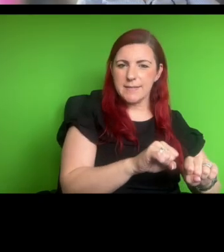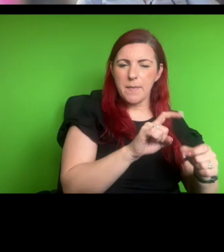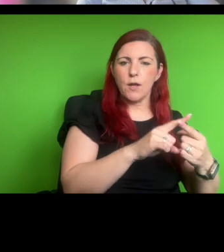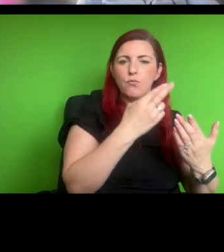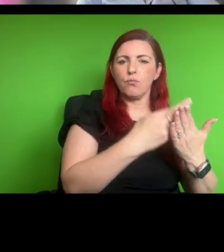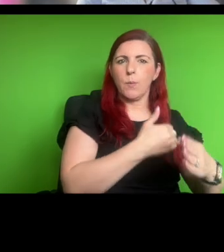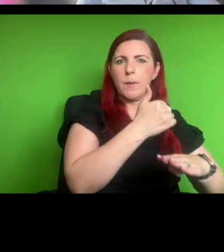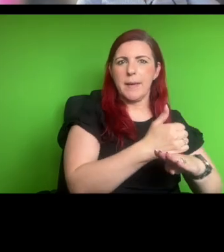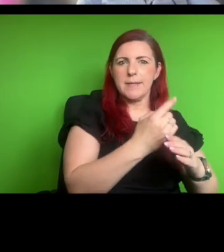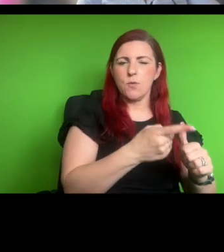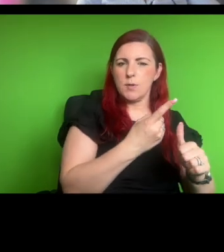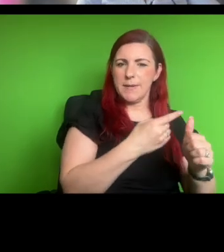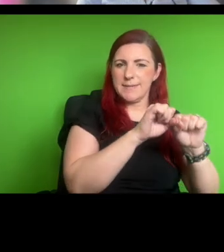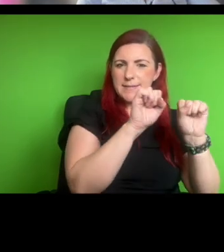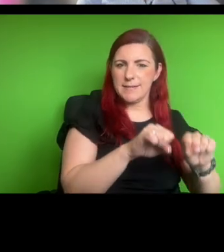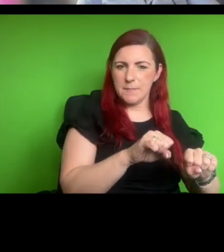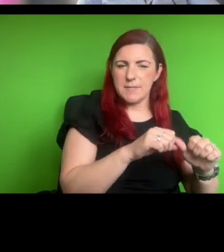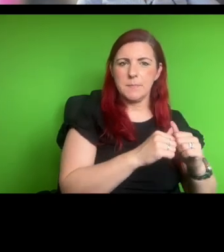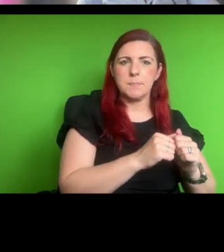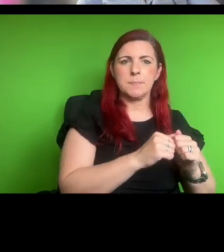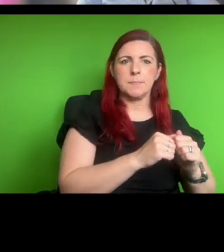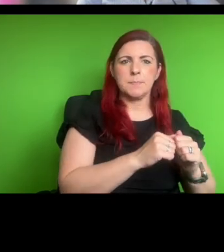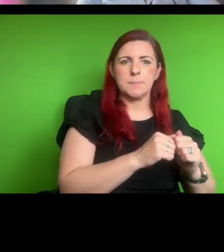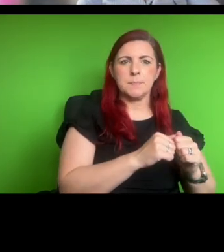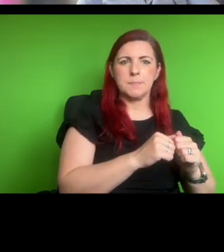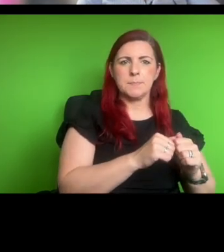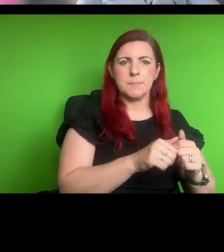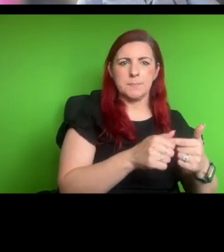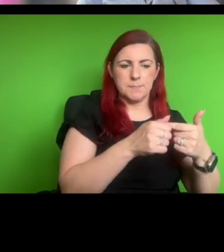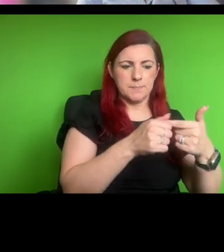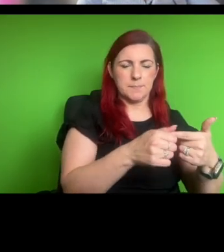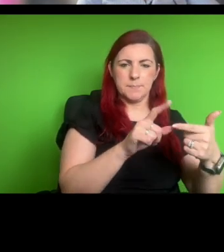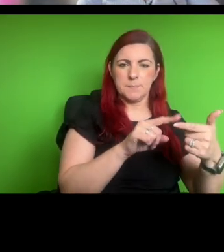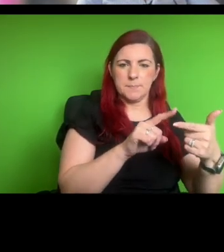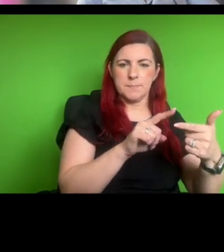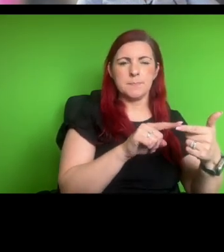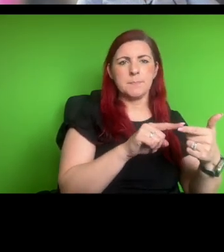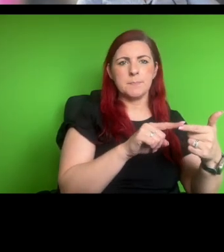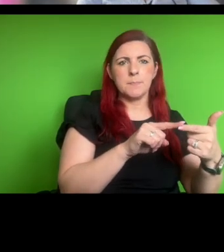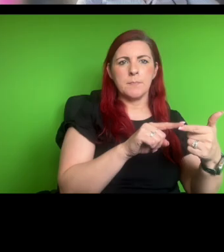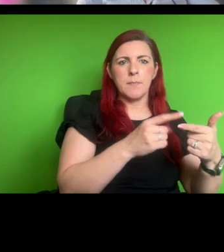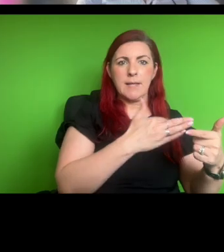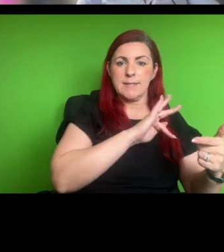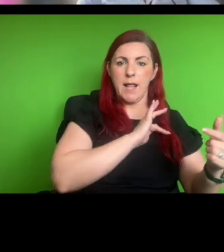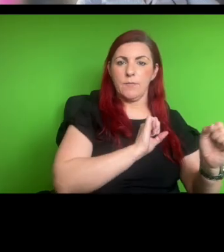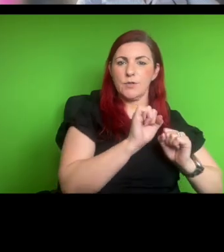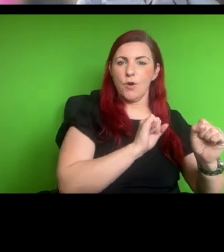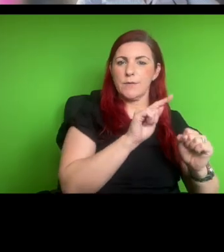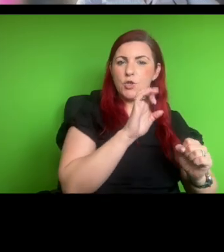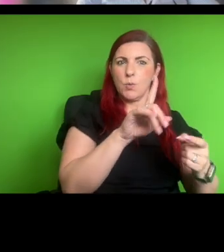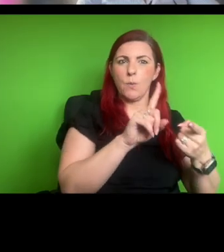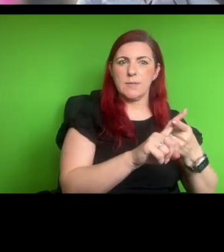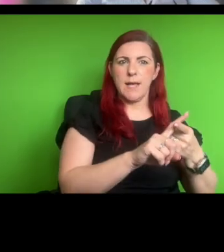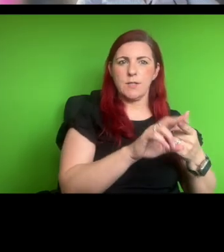systems. Also in digital support services, we have self-service tools and repositories and